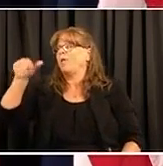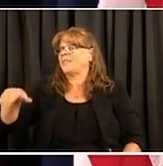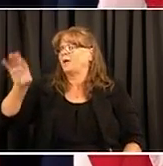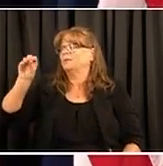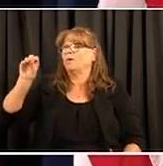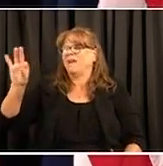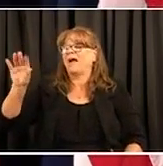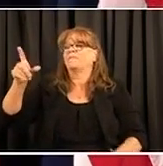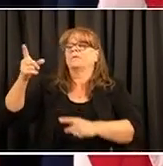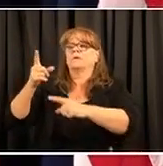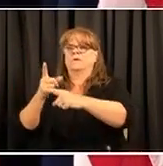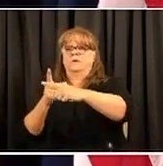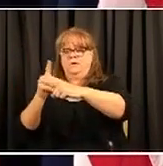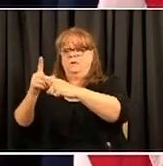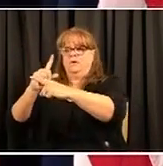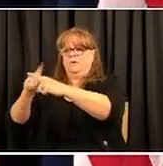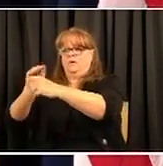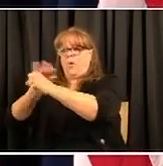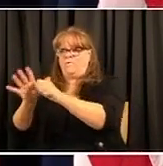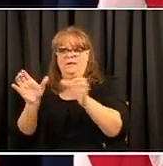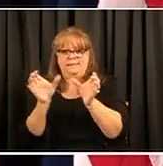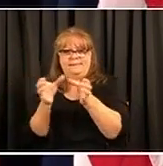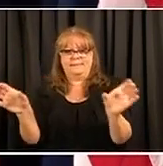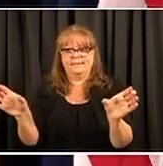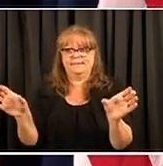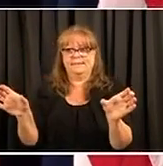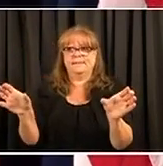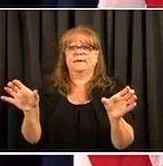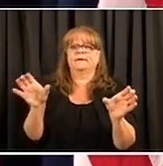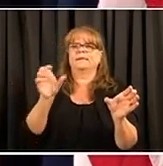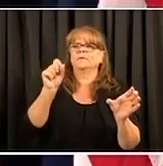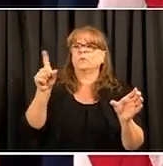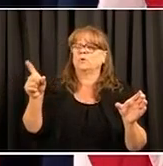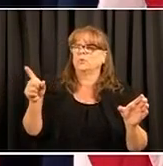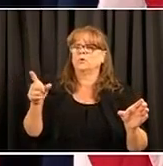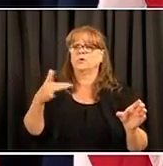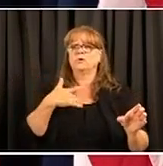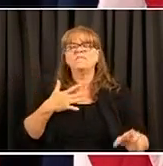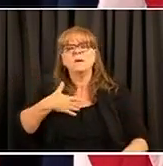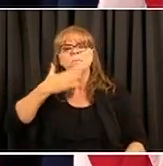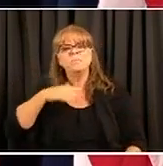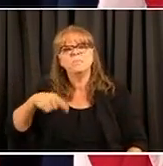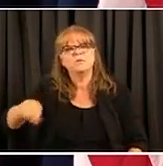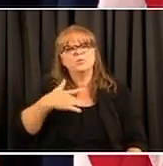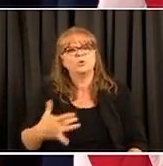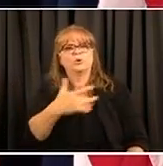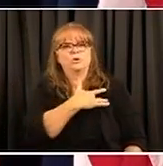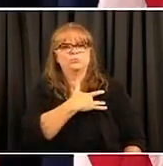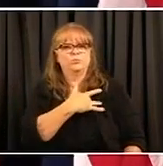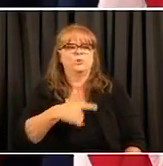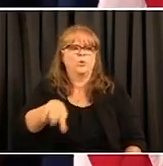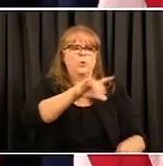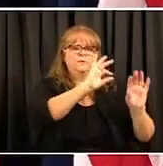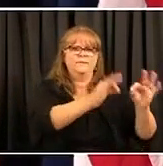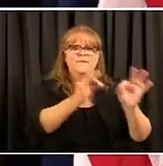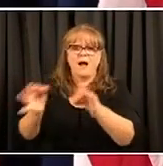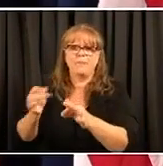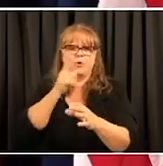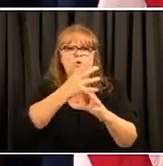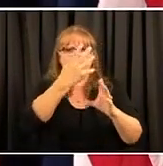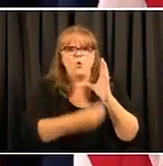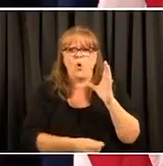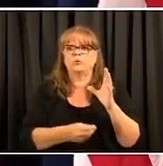And to the families of those who were lost, you have the condolences of an entire state, an entire nation,